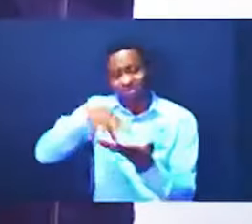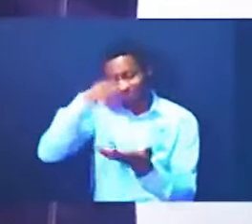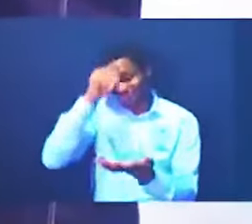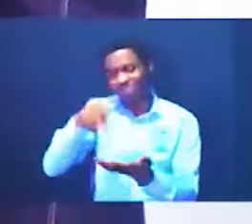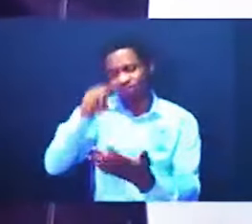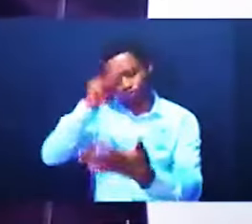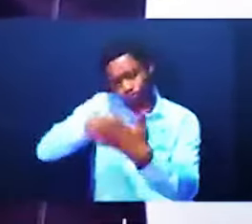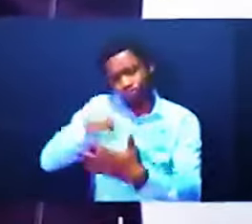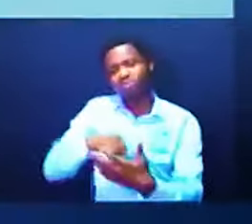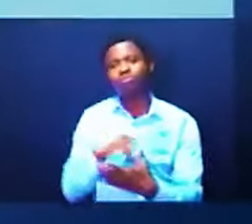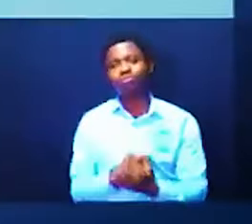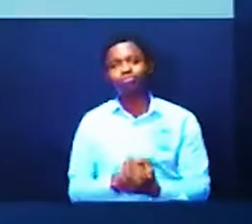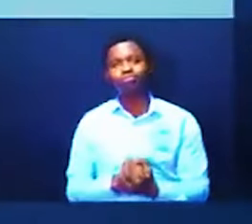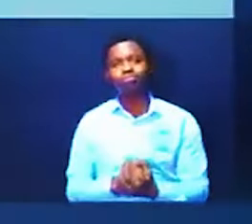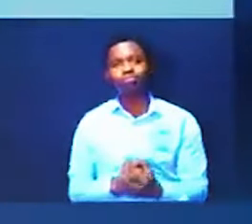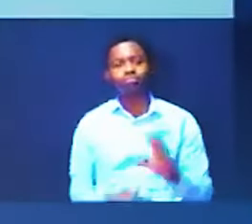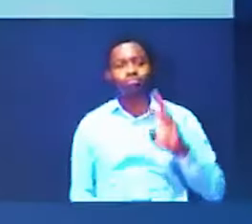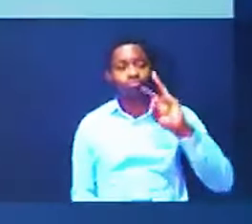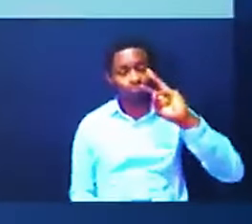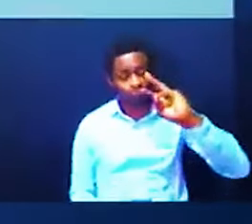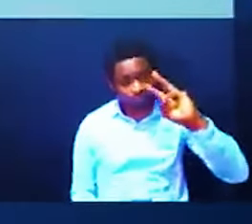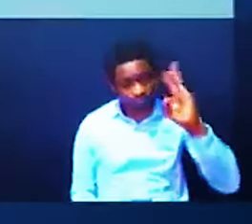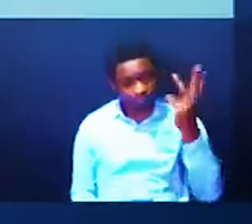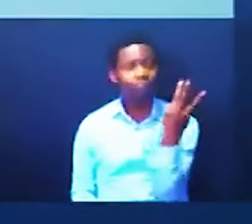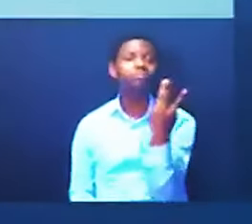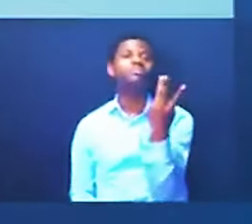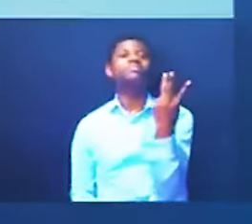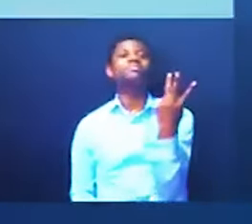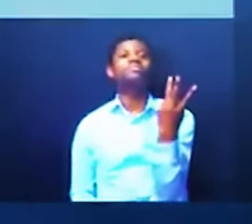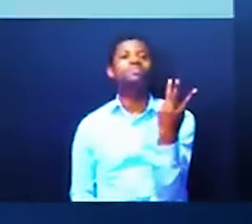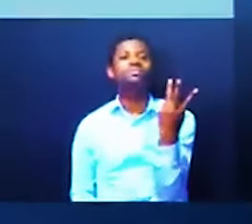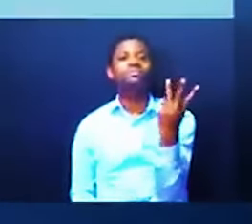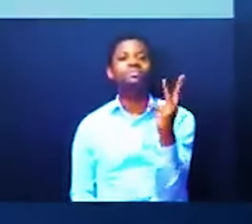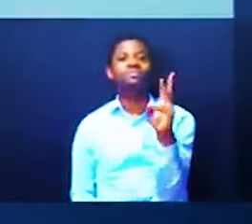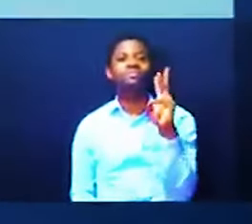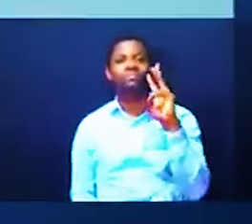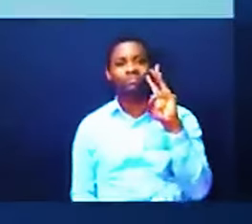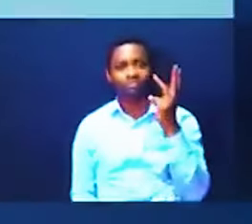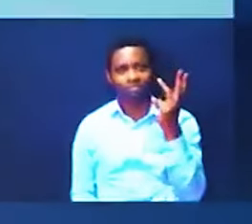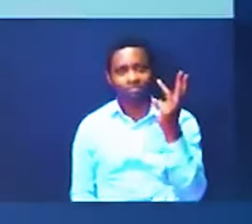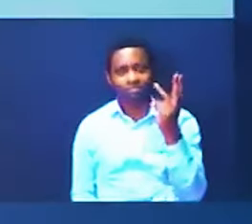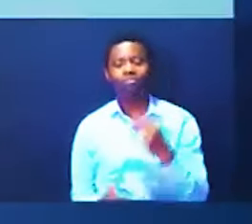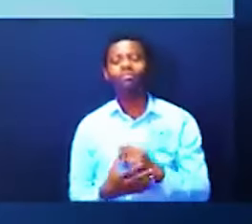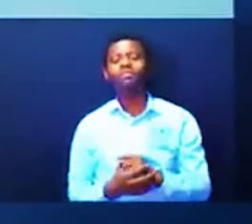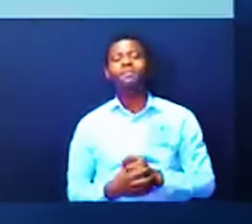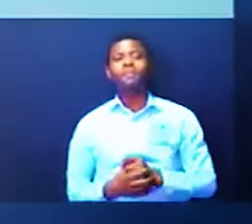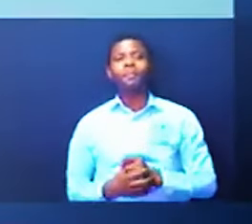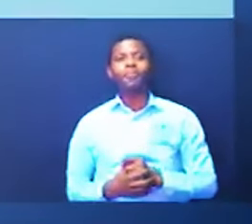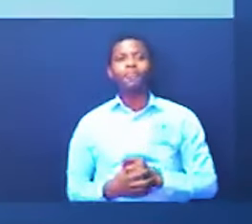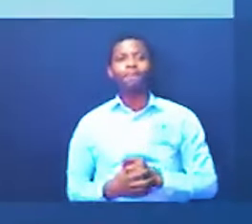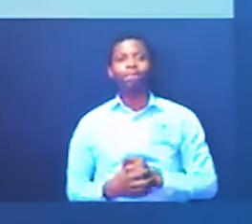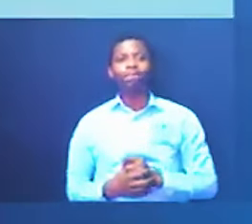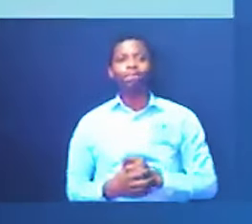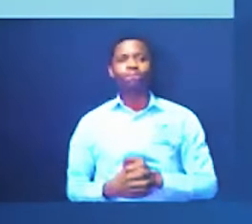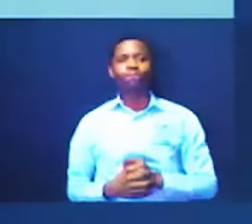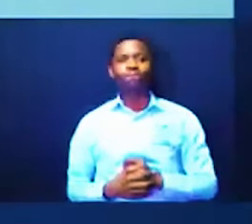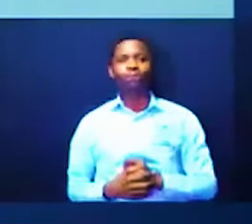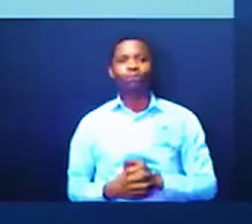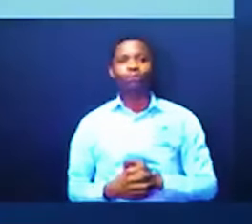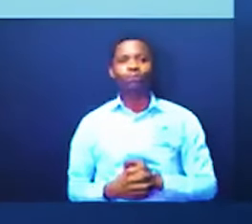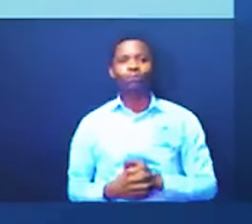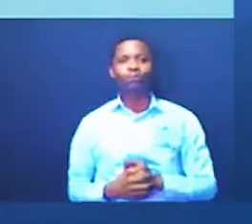Number six. When everything about the perceived offender does